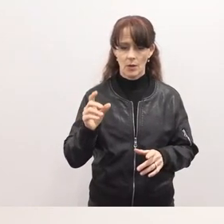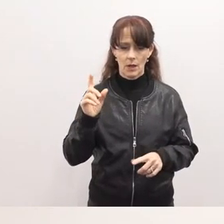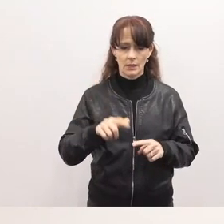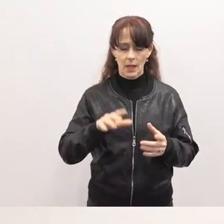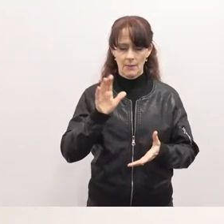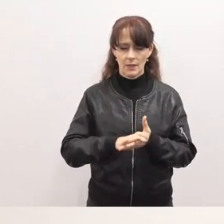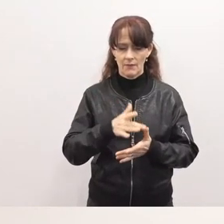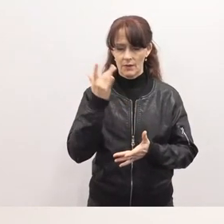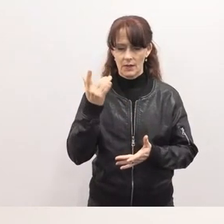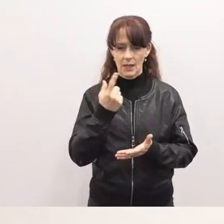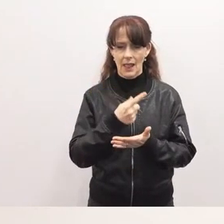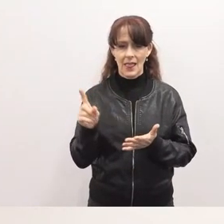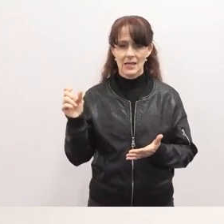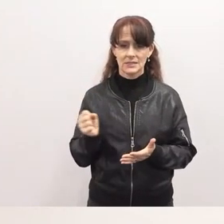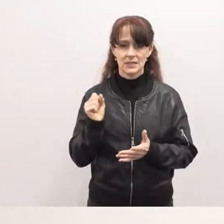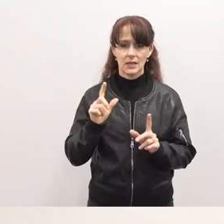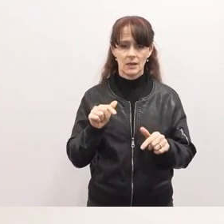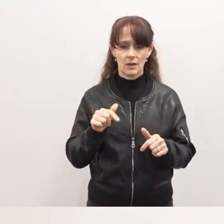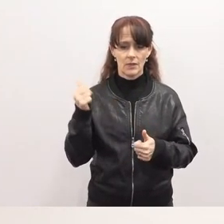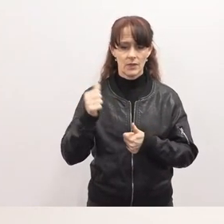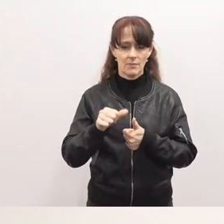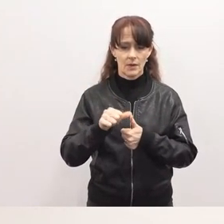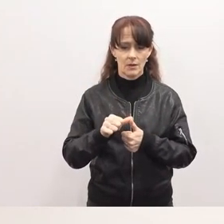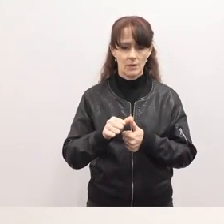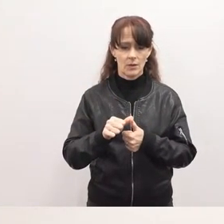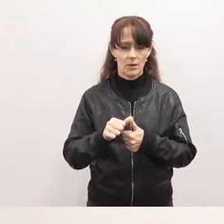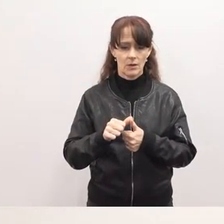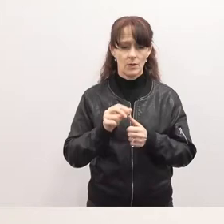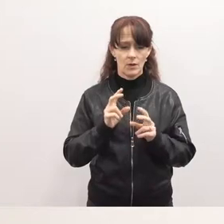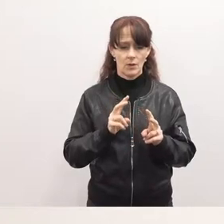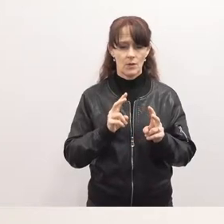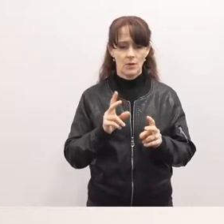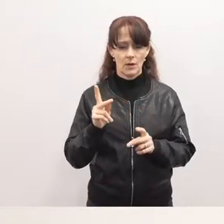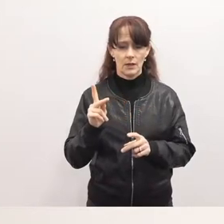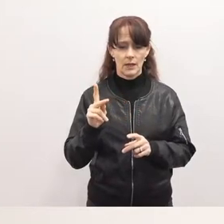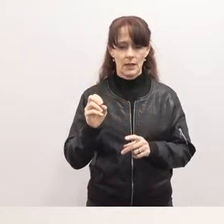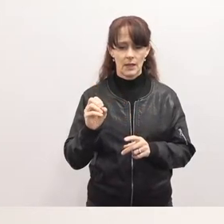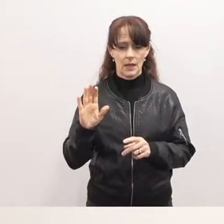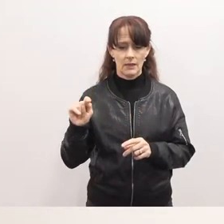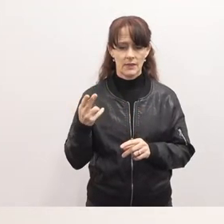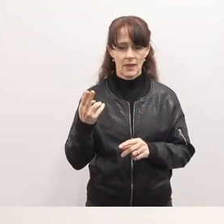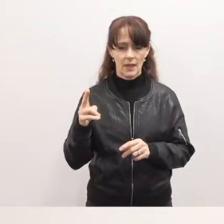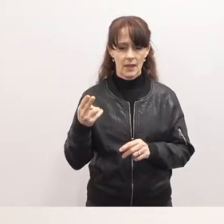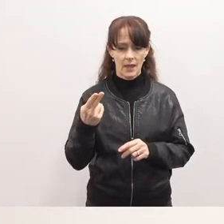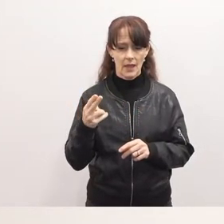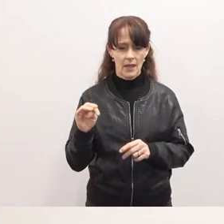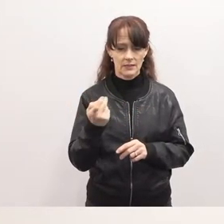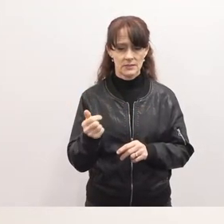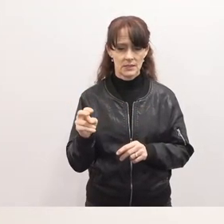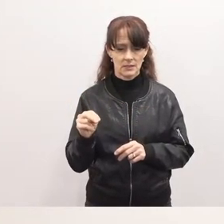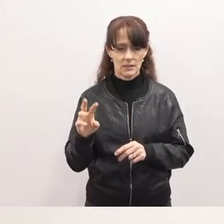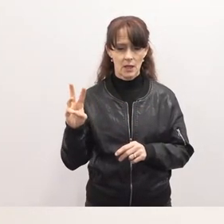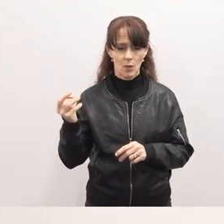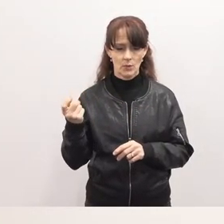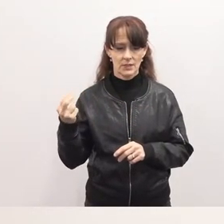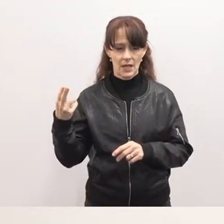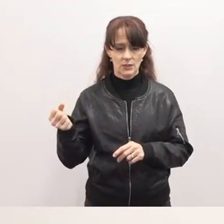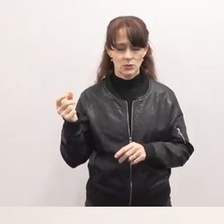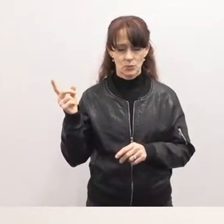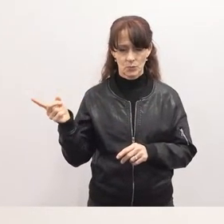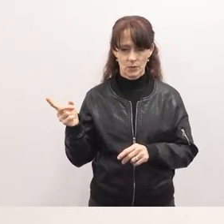it. Last Saturday, I attended the memorial service for Keith Hansen at Wilson High School,